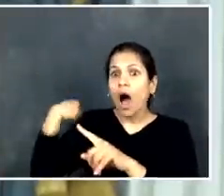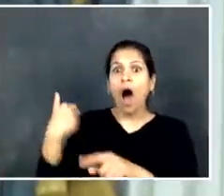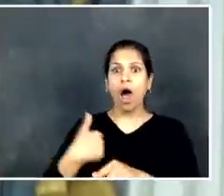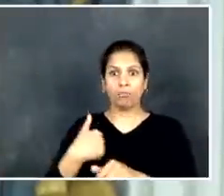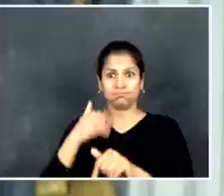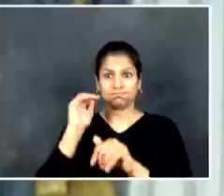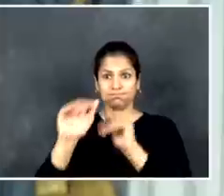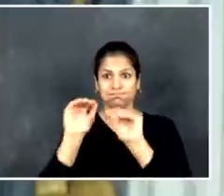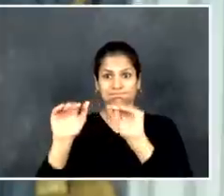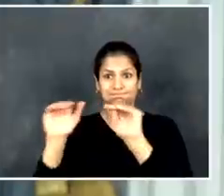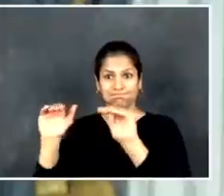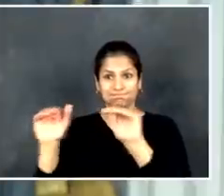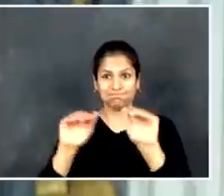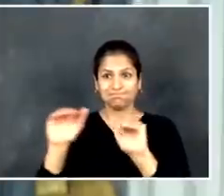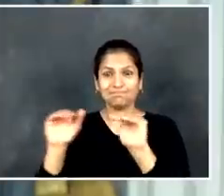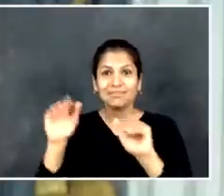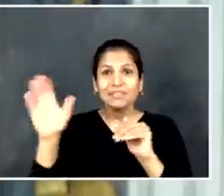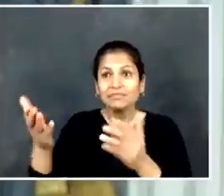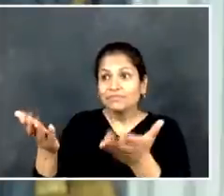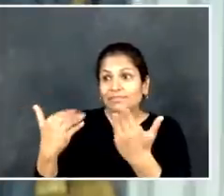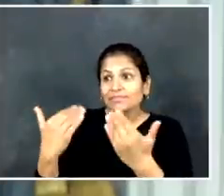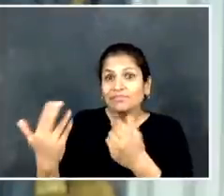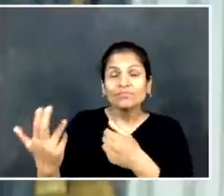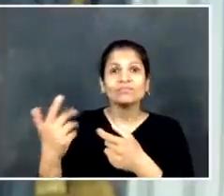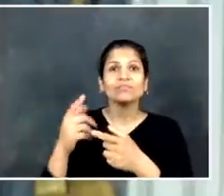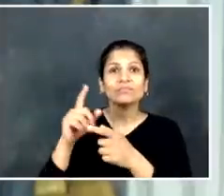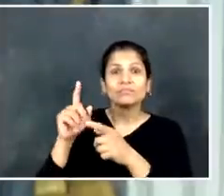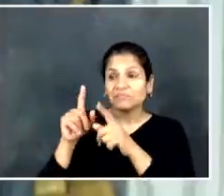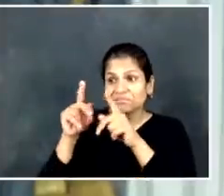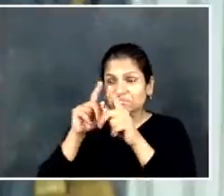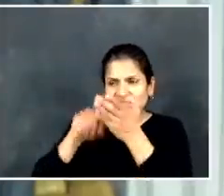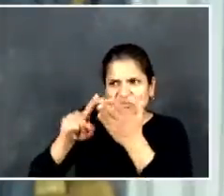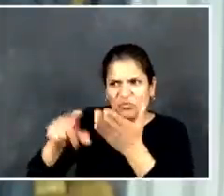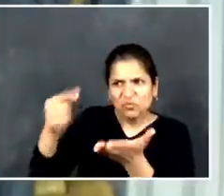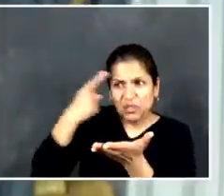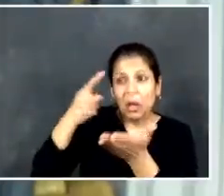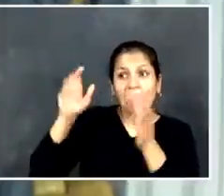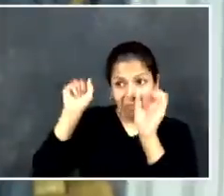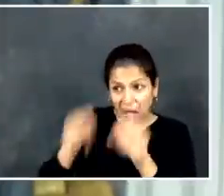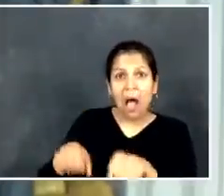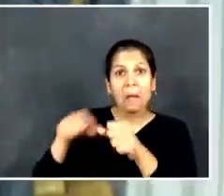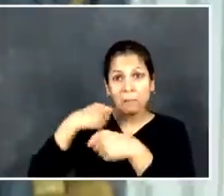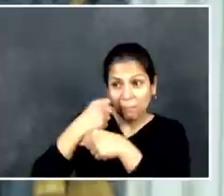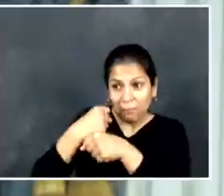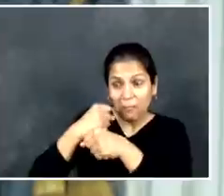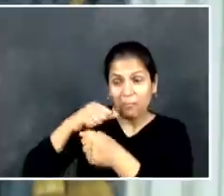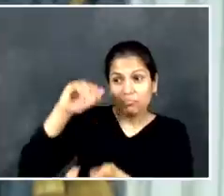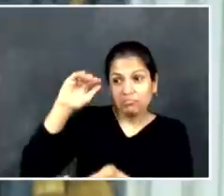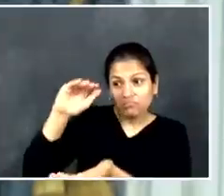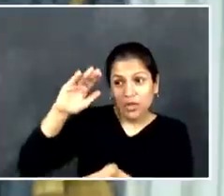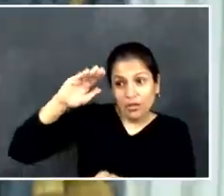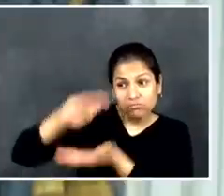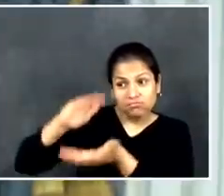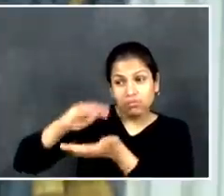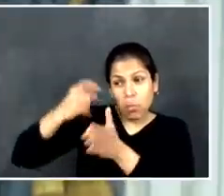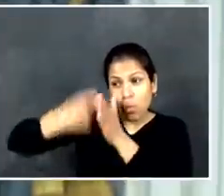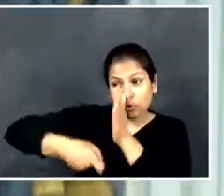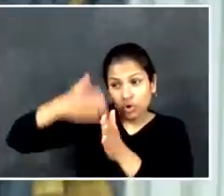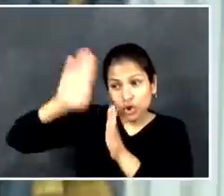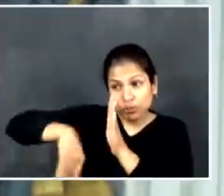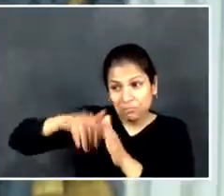think that's the one. We all kind of triangulated on that device. And then we reached out to the folks at MIT. And I think they had started